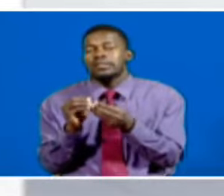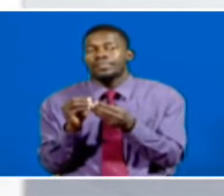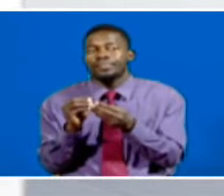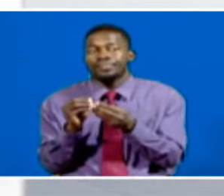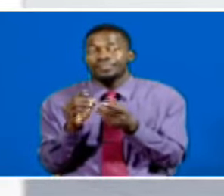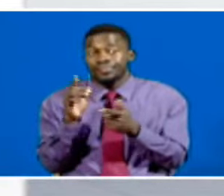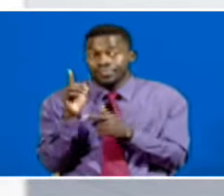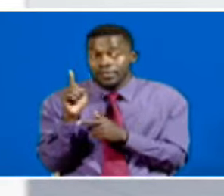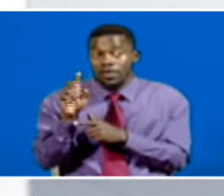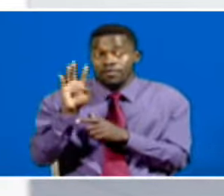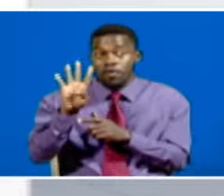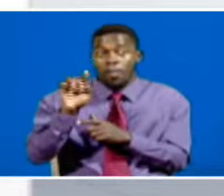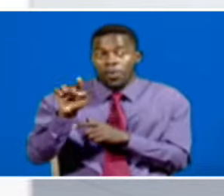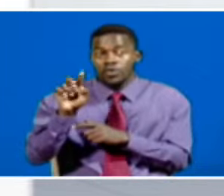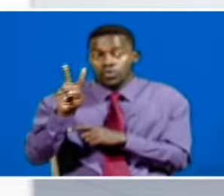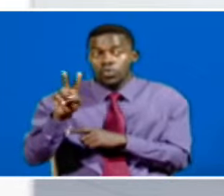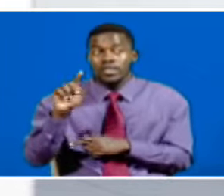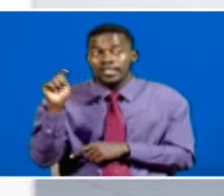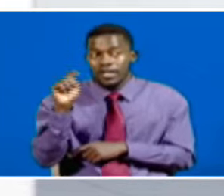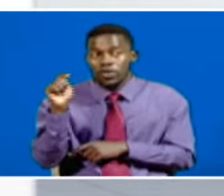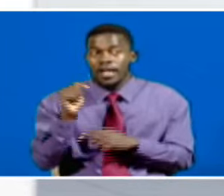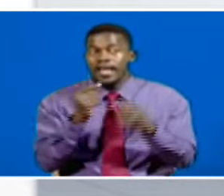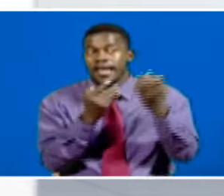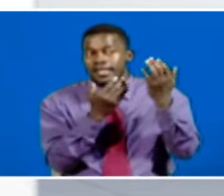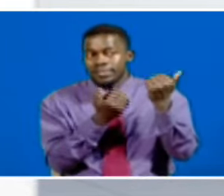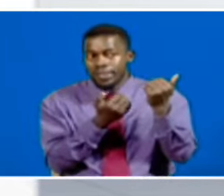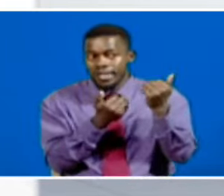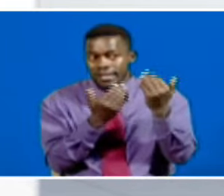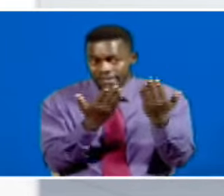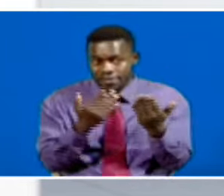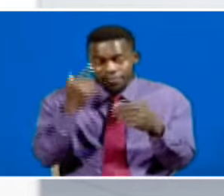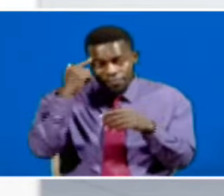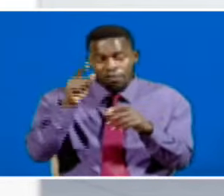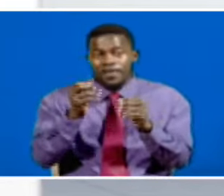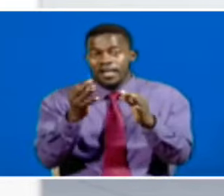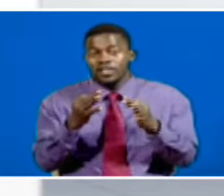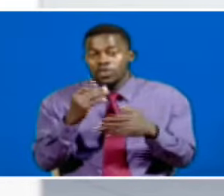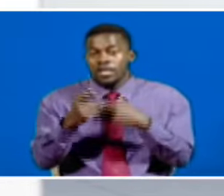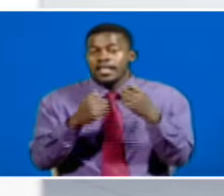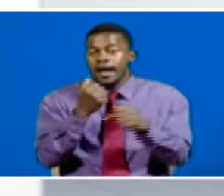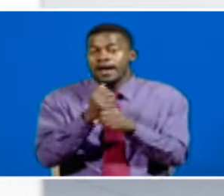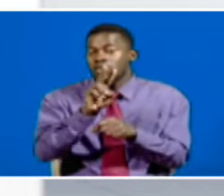estimated 4.2 trillion shilling expenditure estimates for the financial year